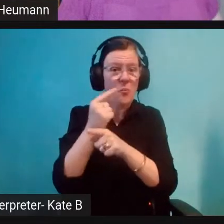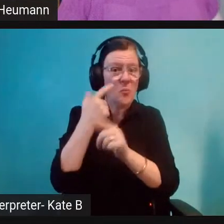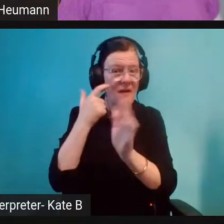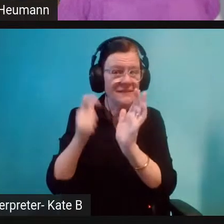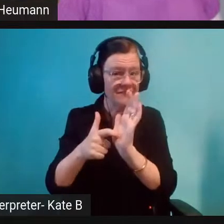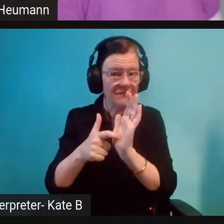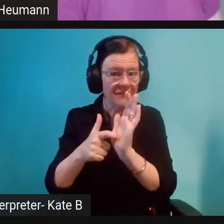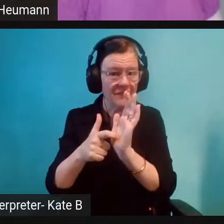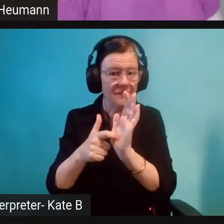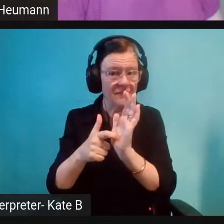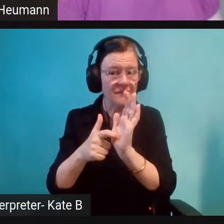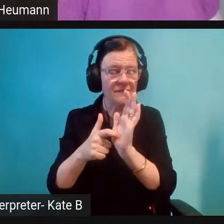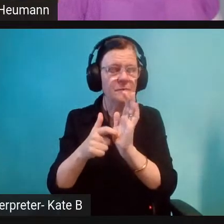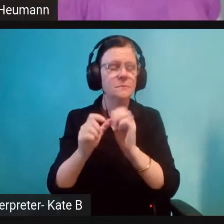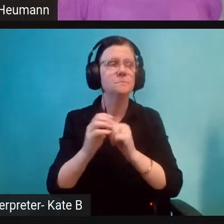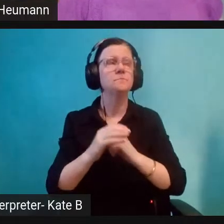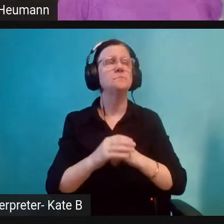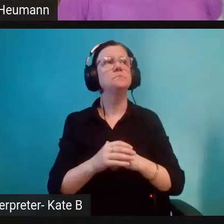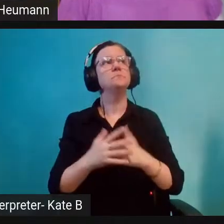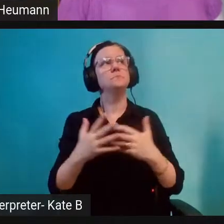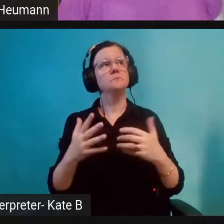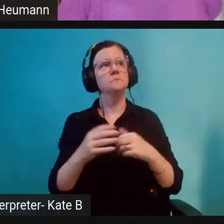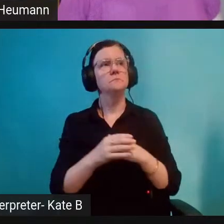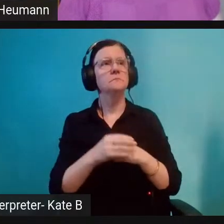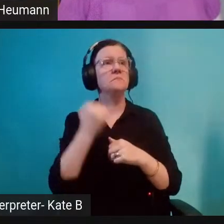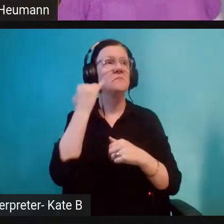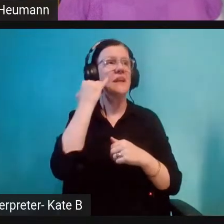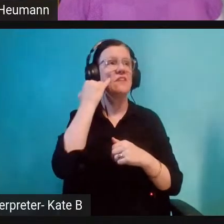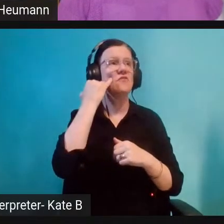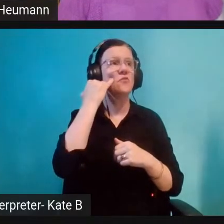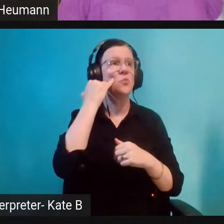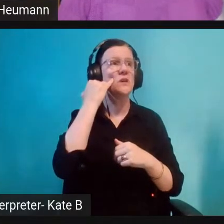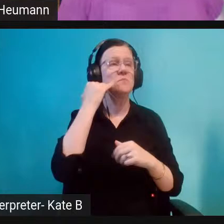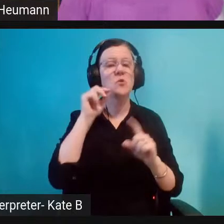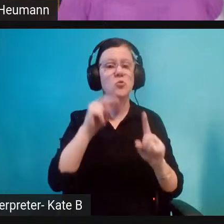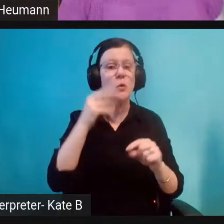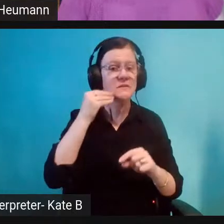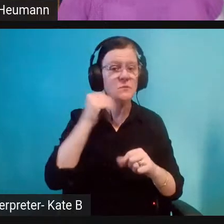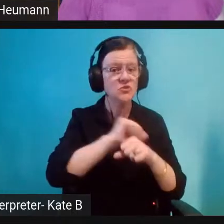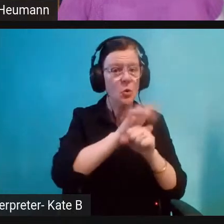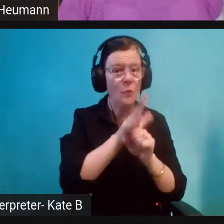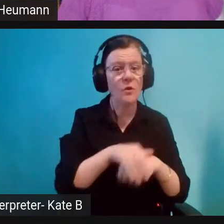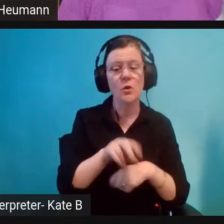we look at things like COVID, and we look at what